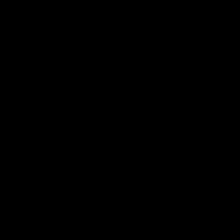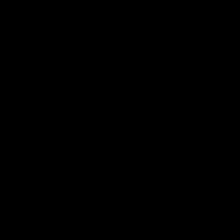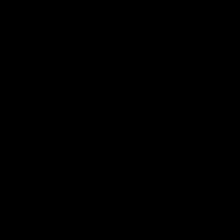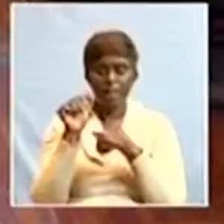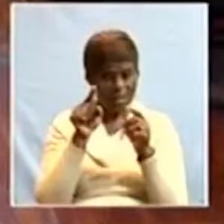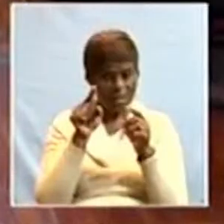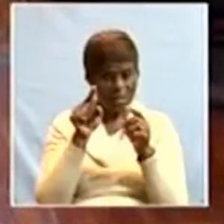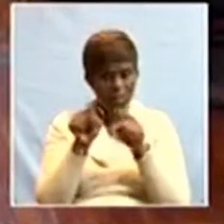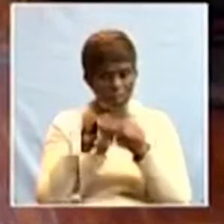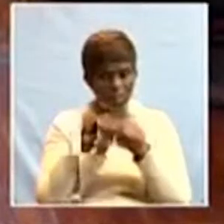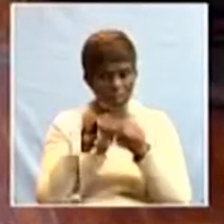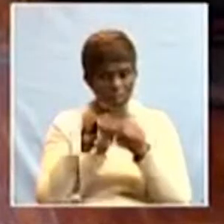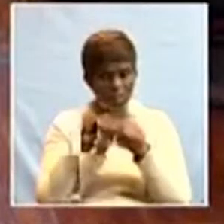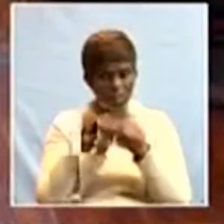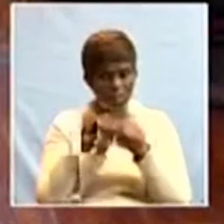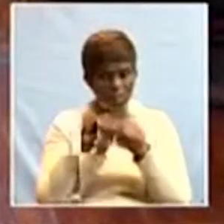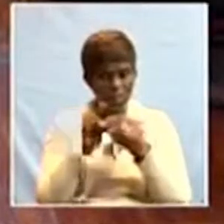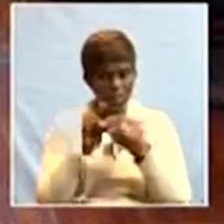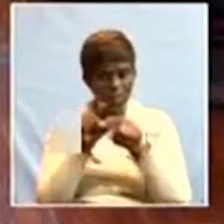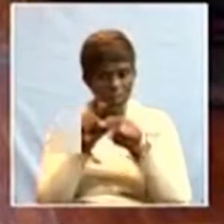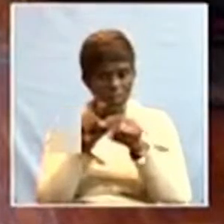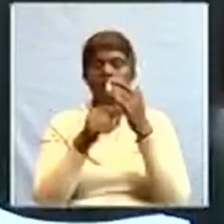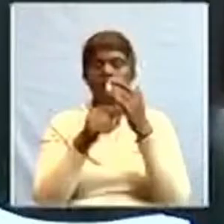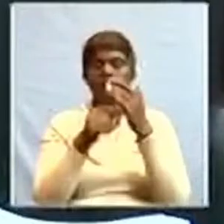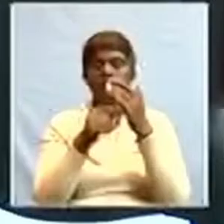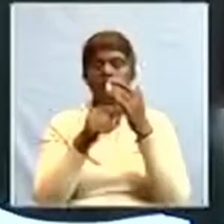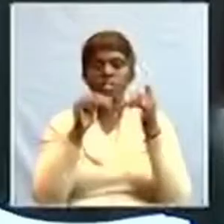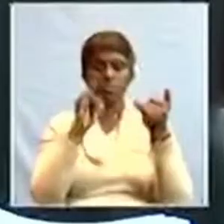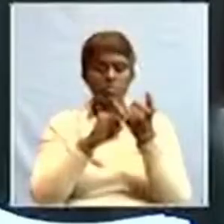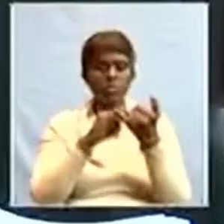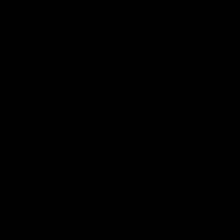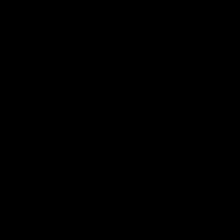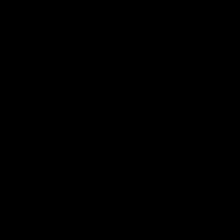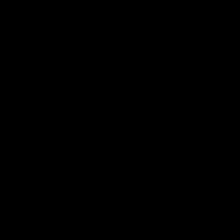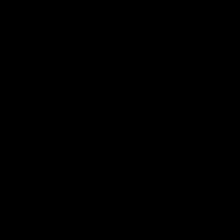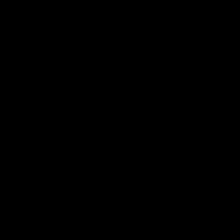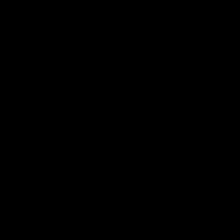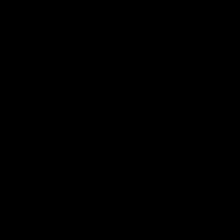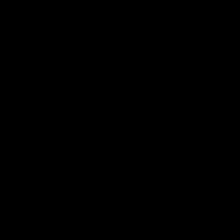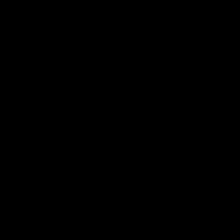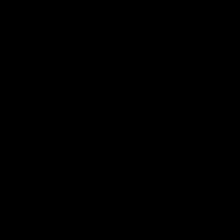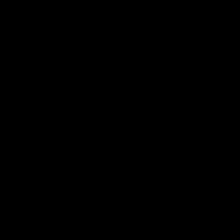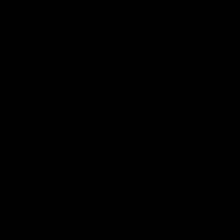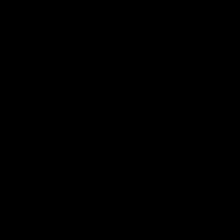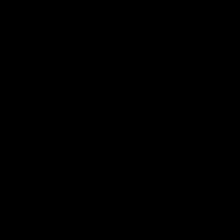for such long of the social